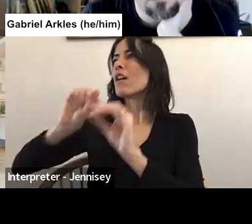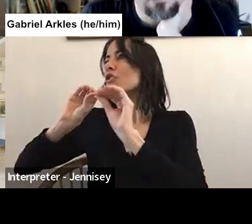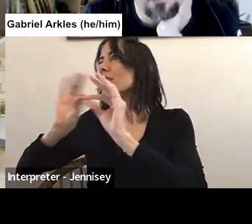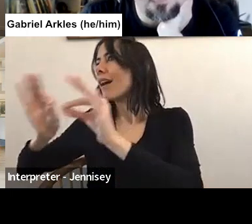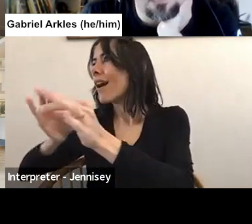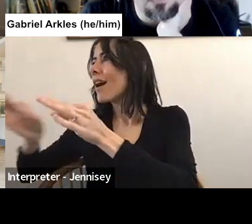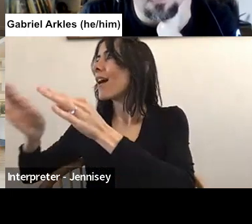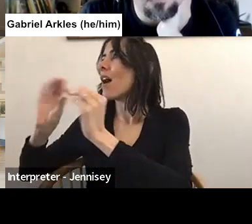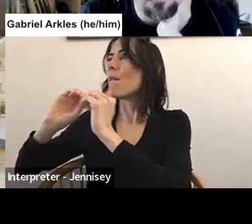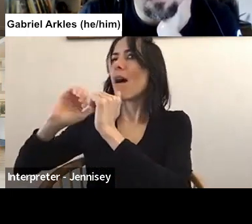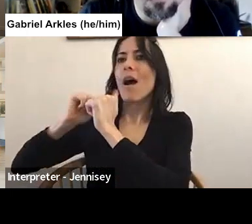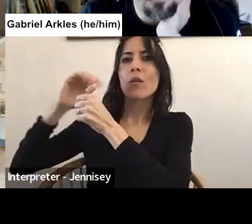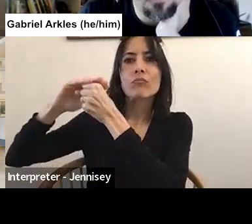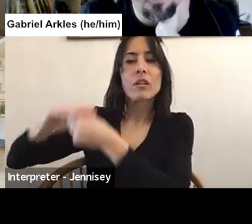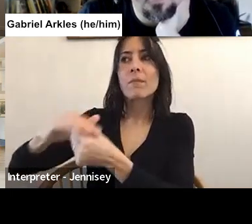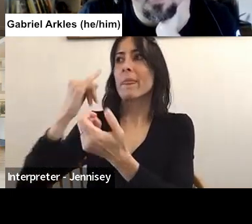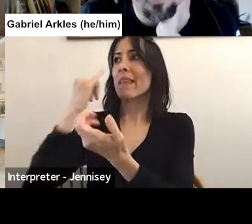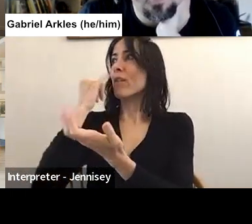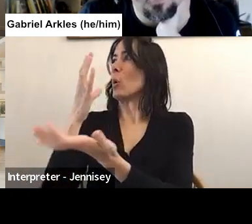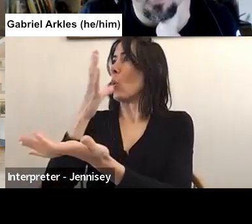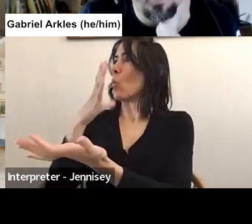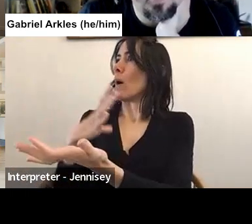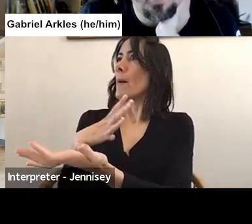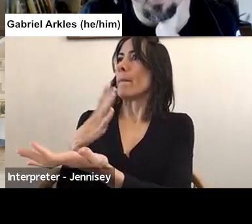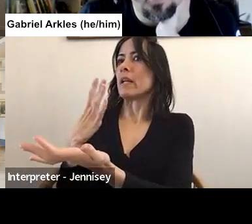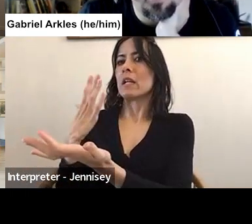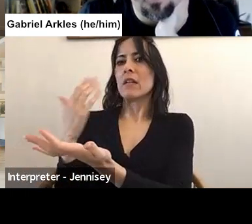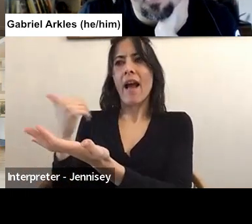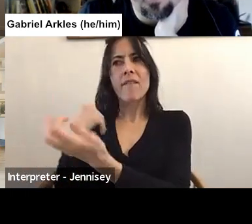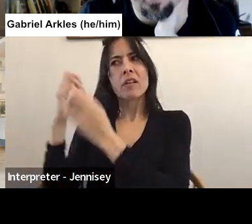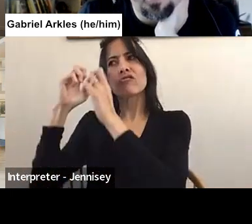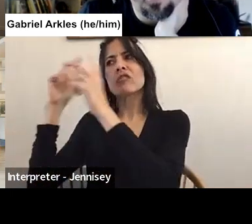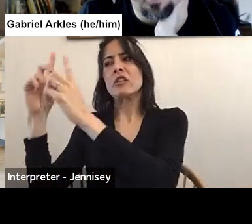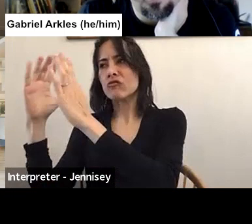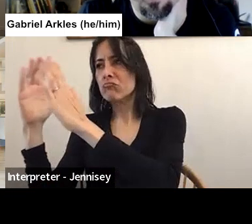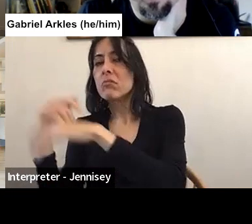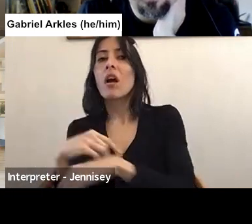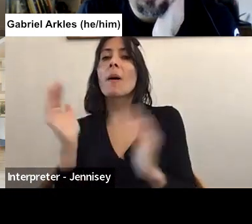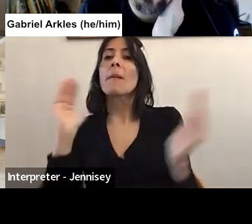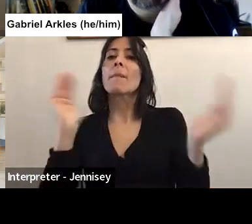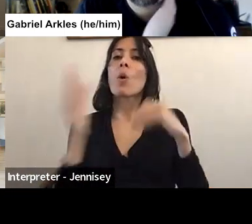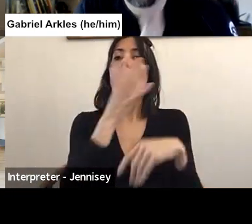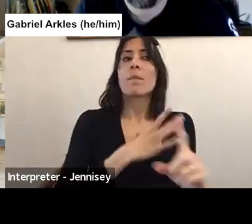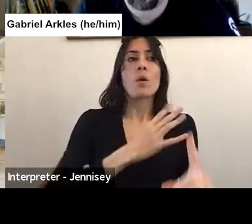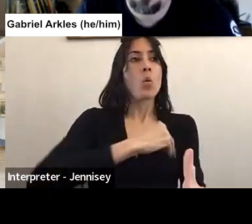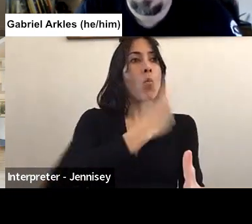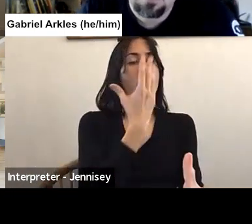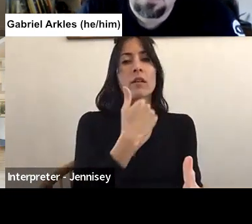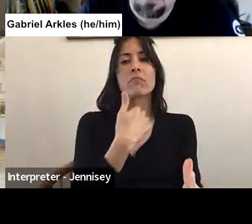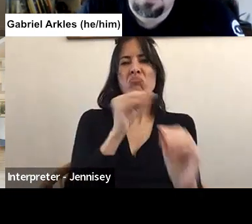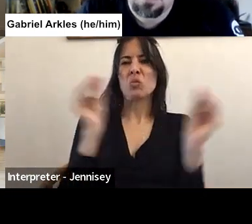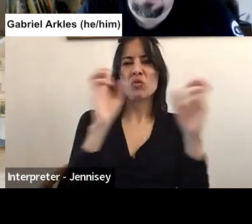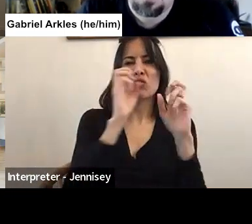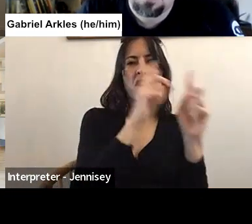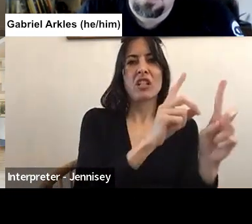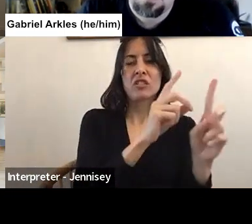cause for an educated Black woman to be sentenced more than a woman who is not educated, because our society says that I should be on crack